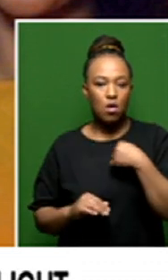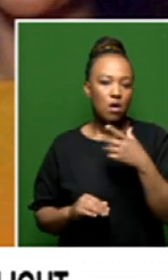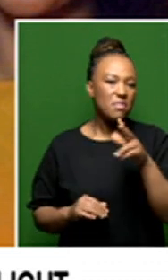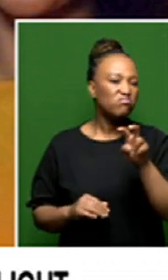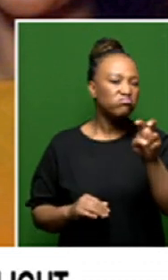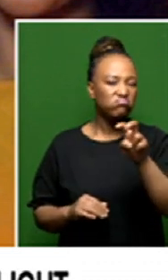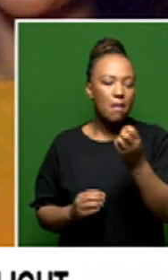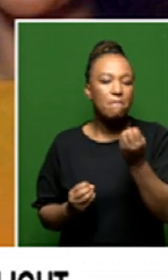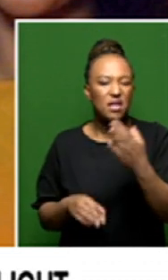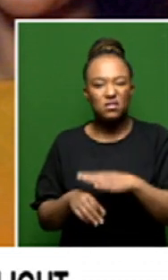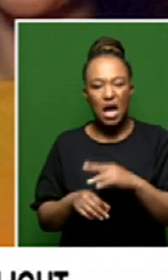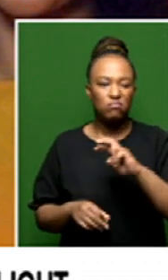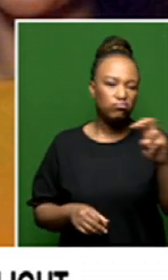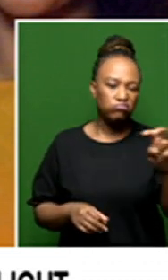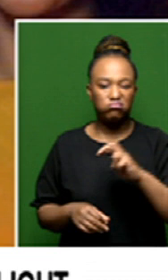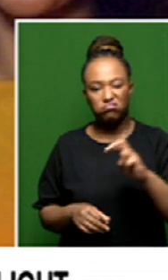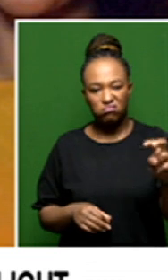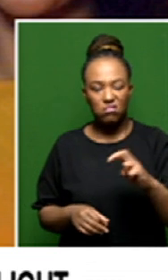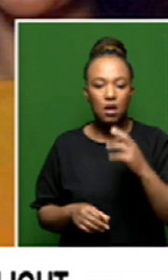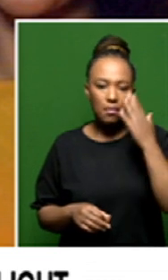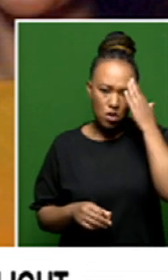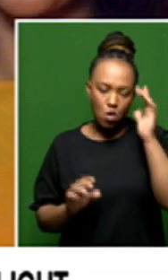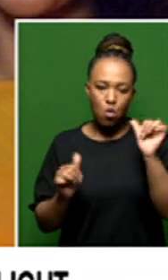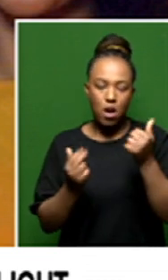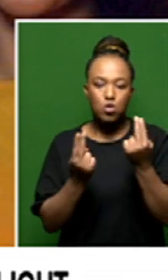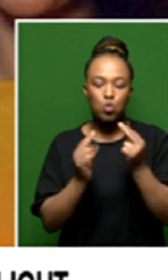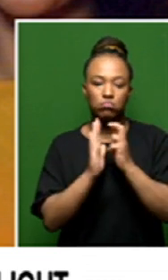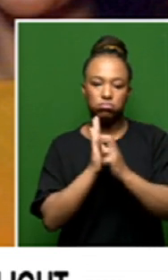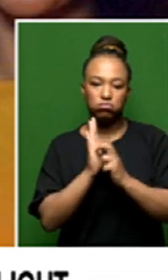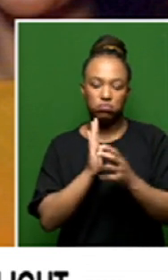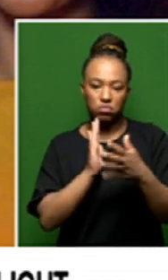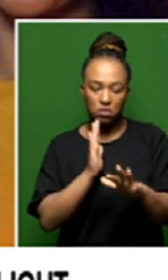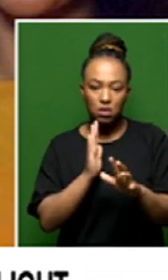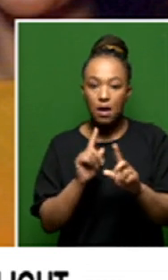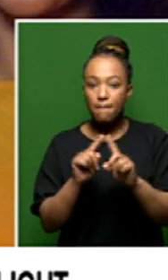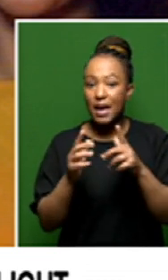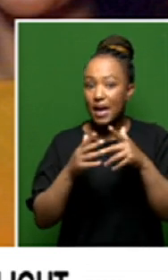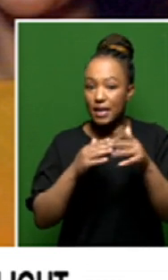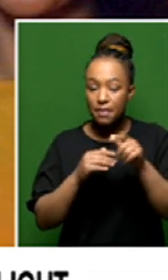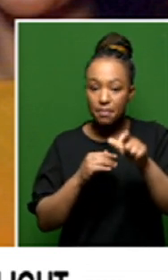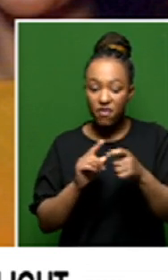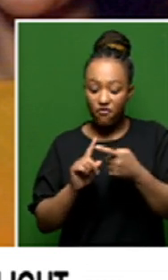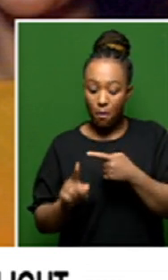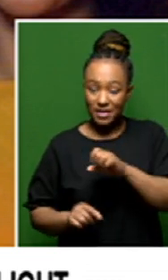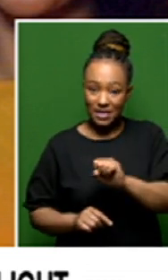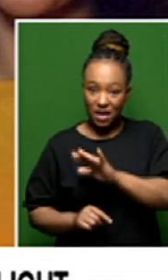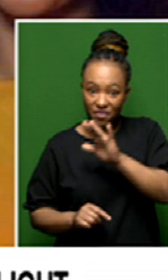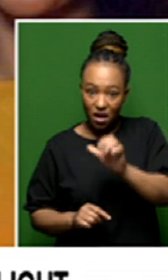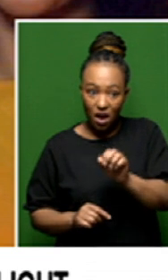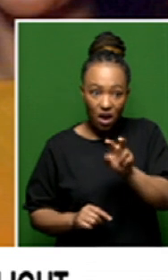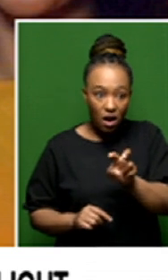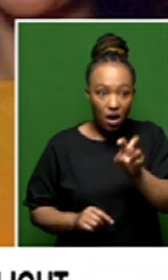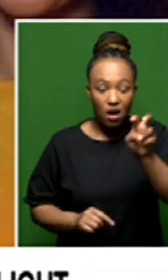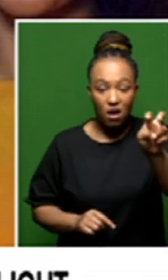into Nairobi, so I was aware about the new protocols that have been put in place. But anyone traveling from South Africa who